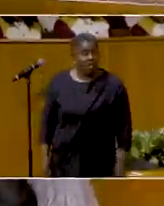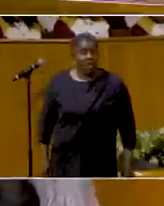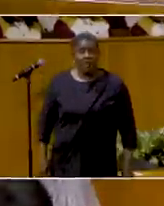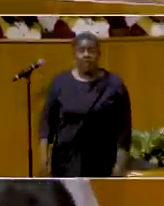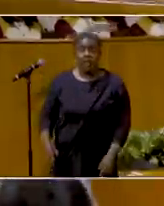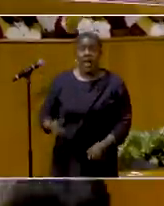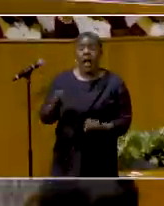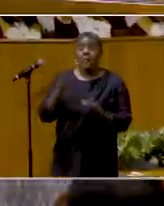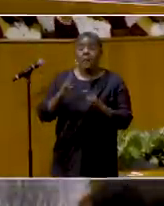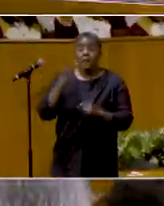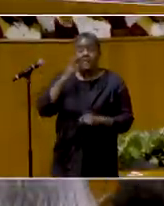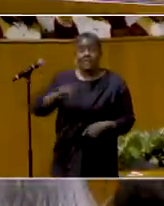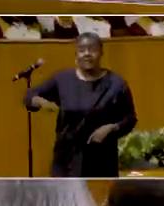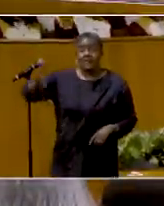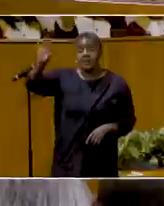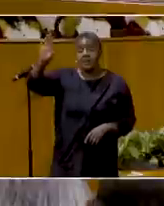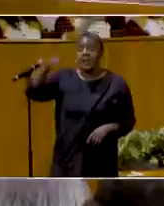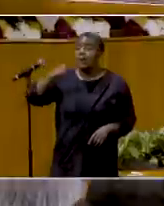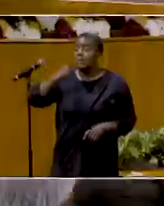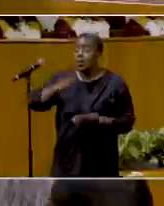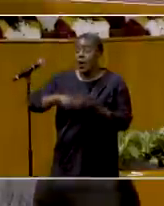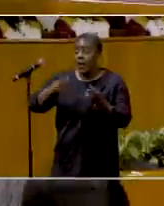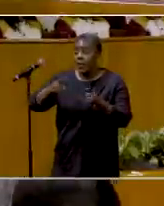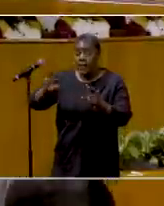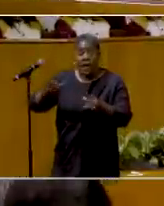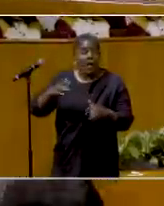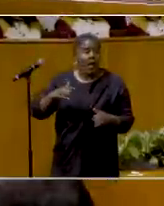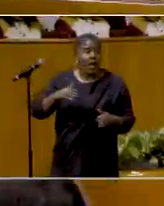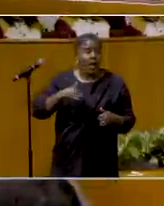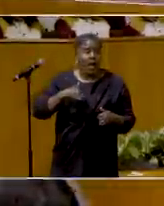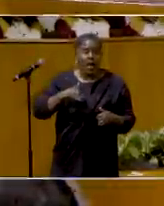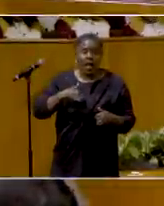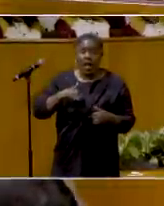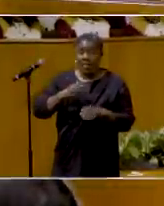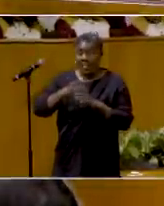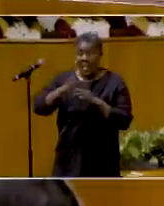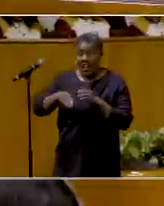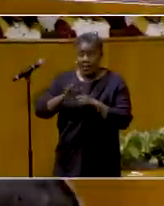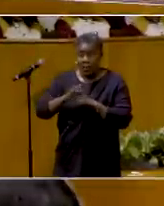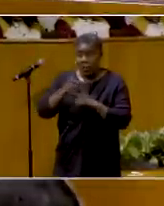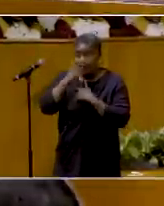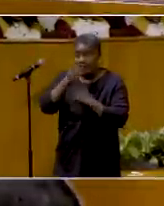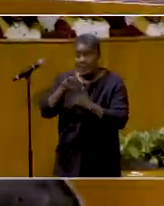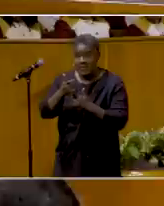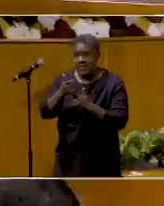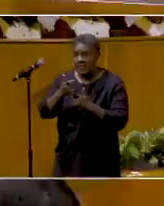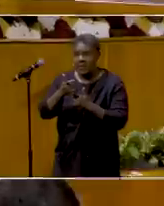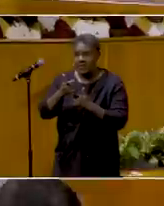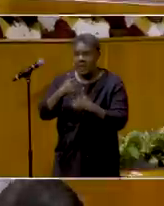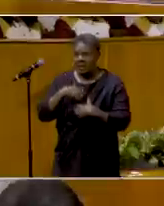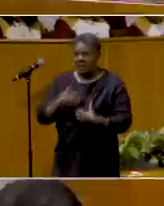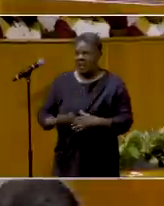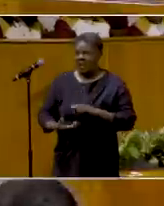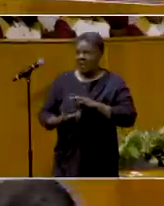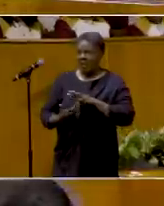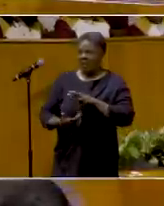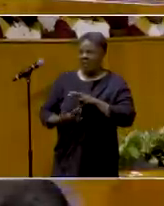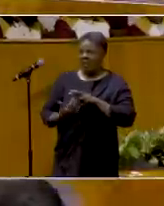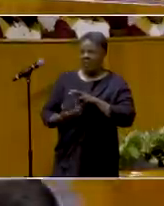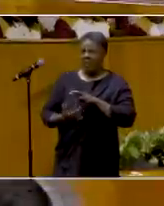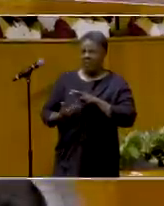Anybody seen the movie? Okay. Let me tell you something. I was mad in Avengers. We just got Black